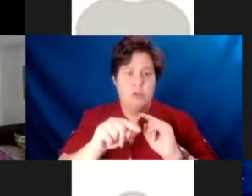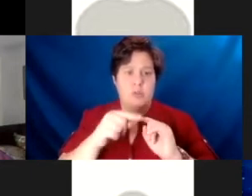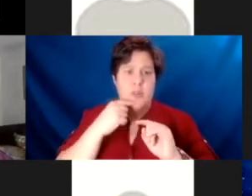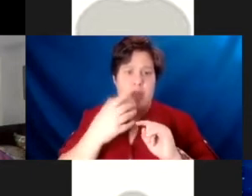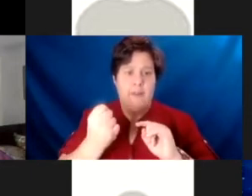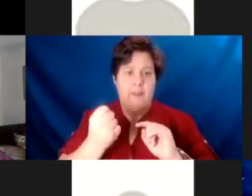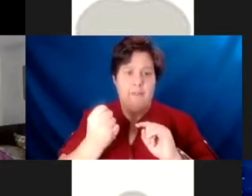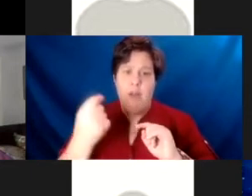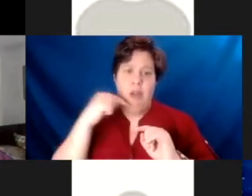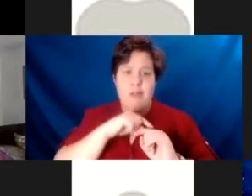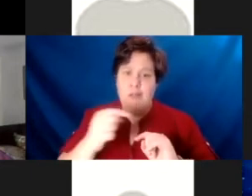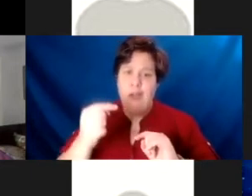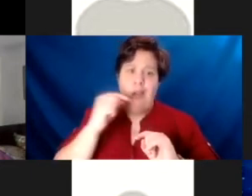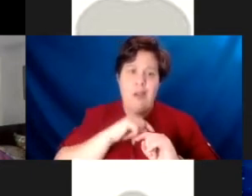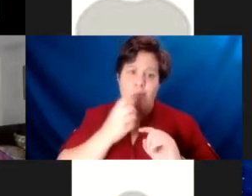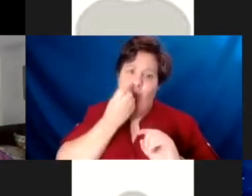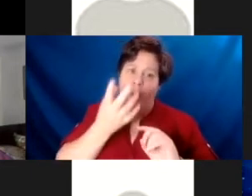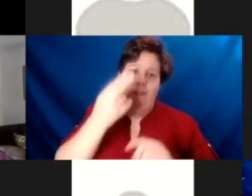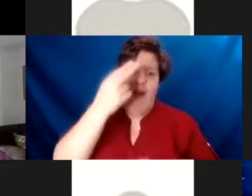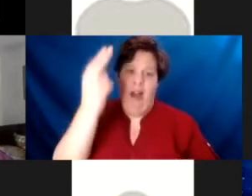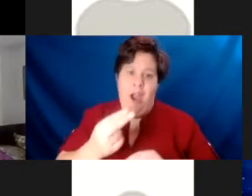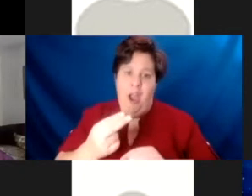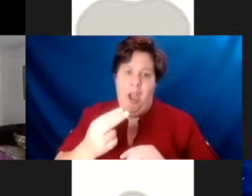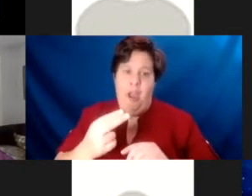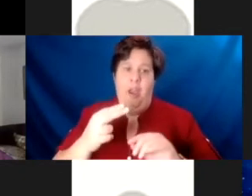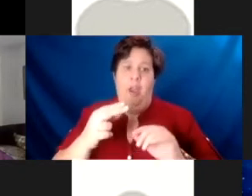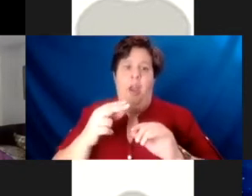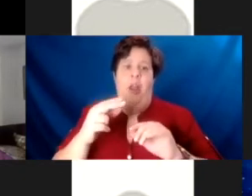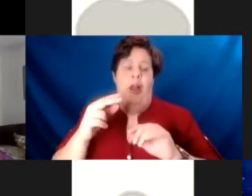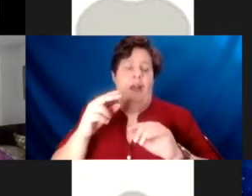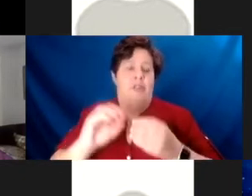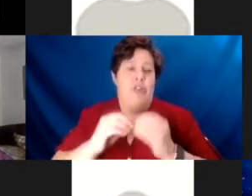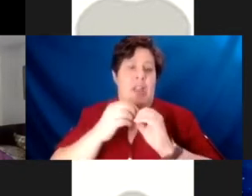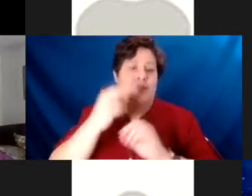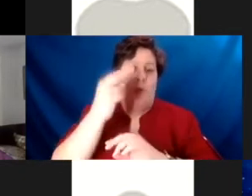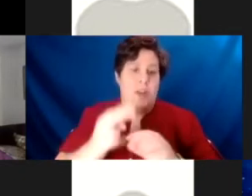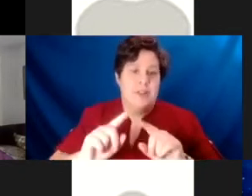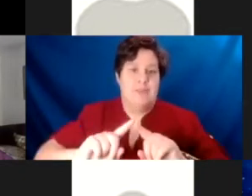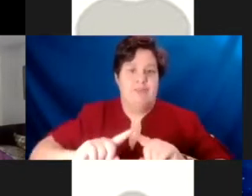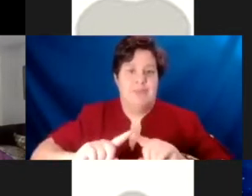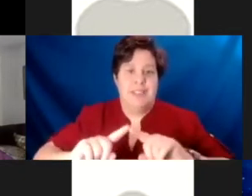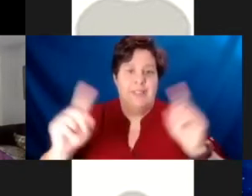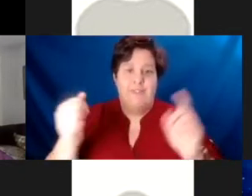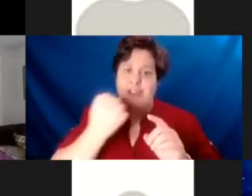just hundreds and hundreds of wonderful artists and creative organisations of all scales